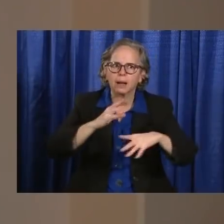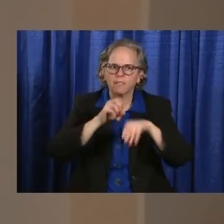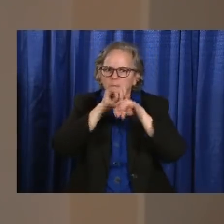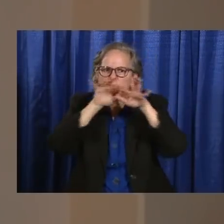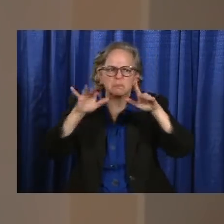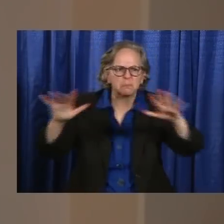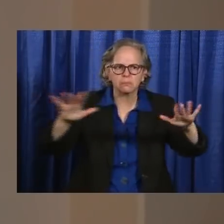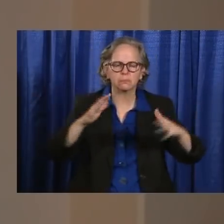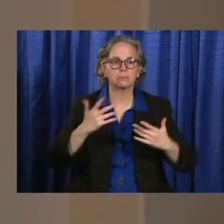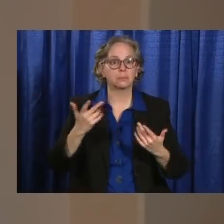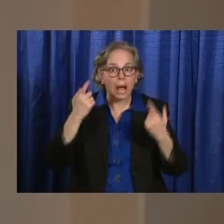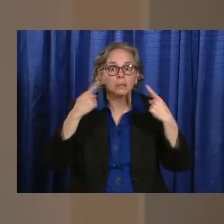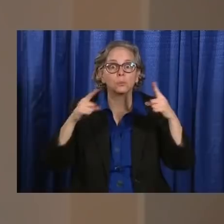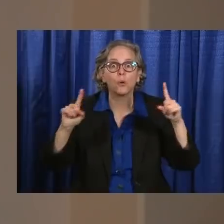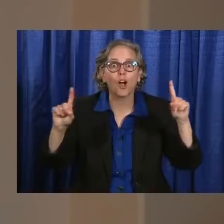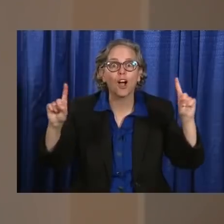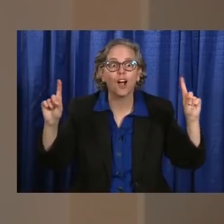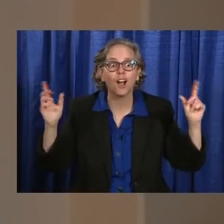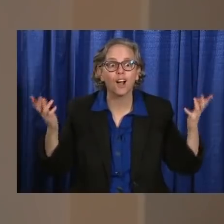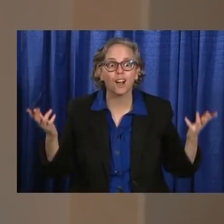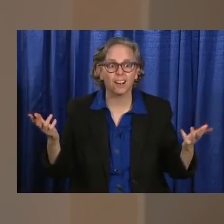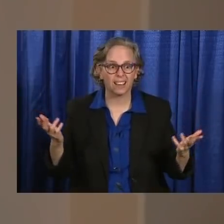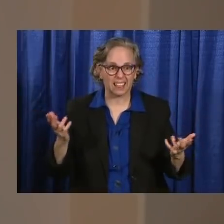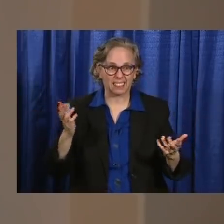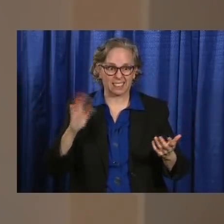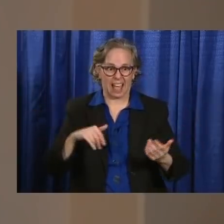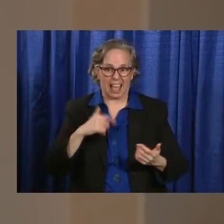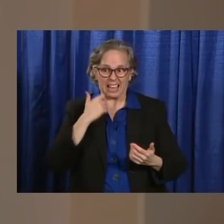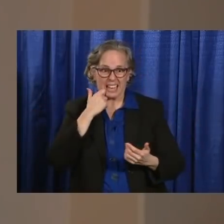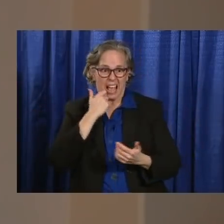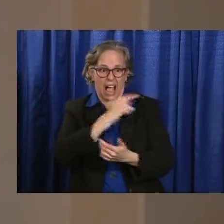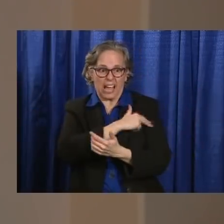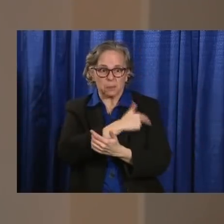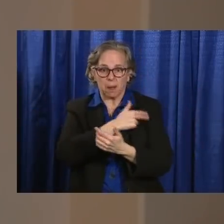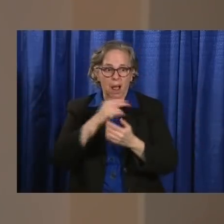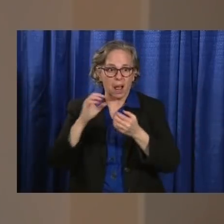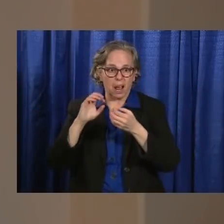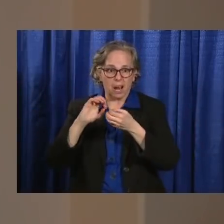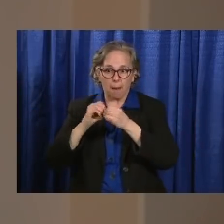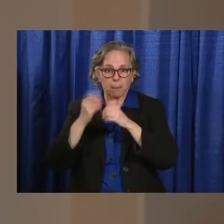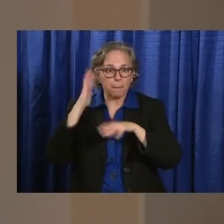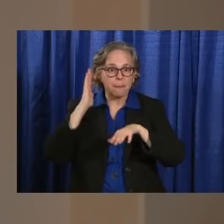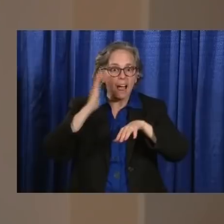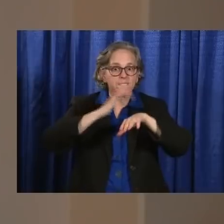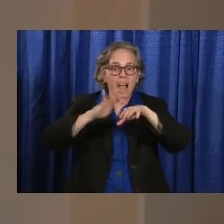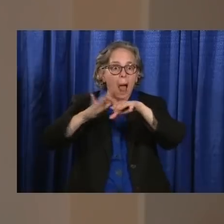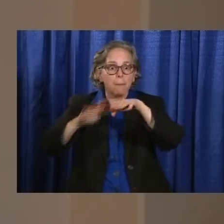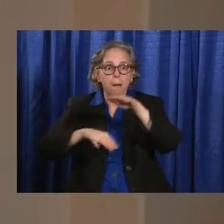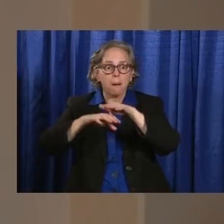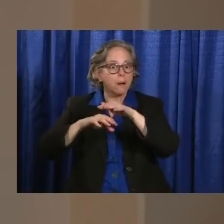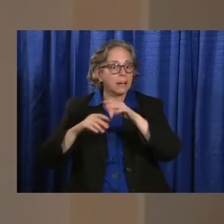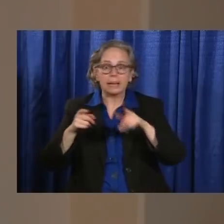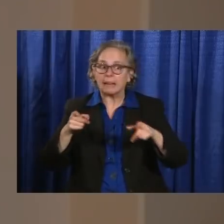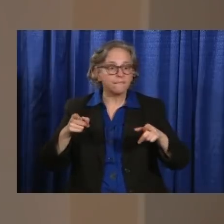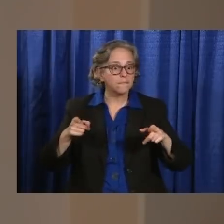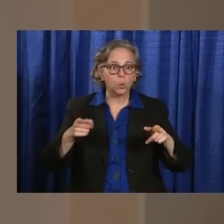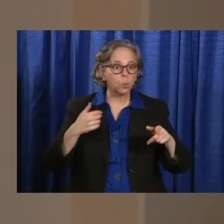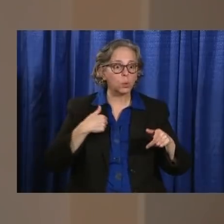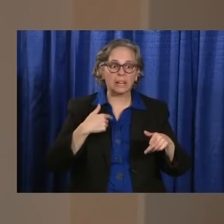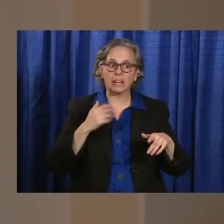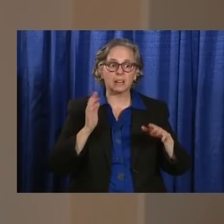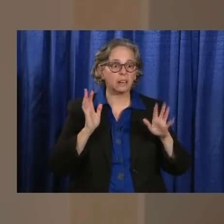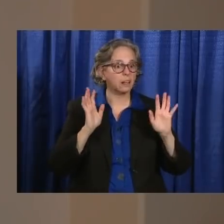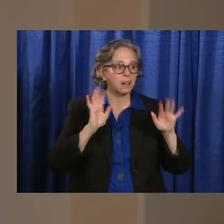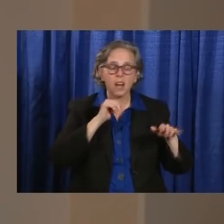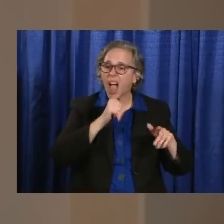that hospital statistic you showed earlier, if we hadn't slowed the spread, that capacity in the